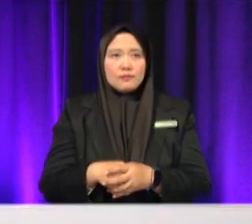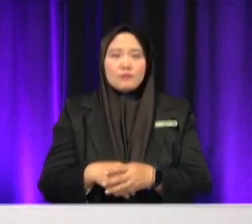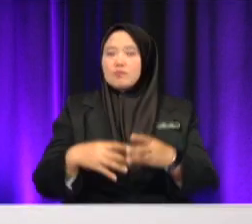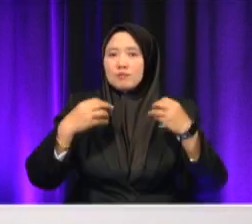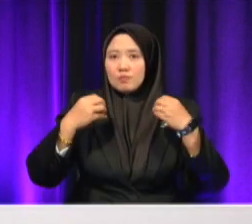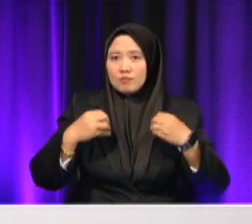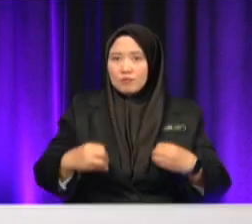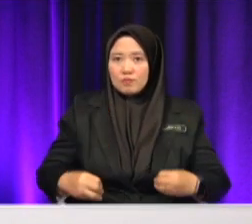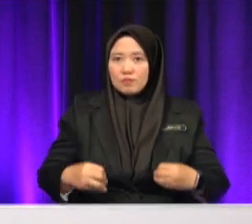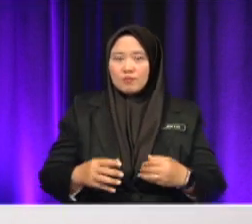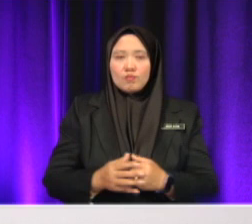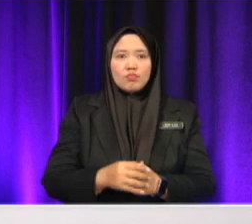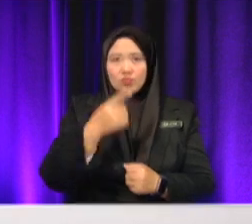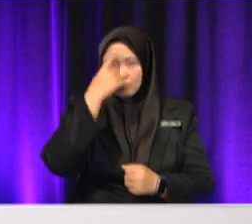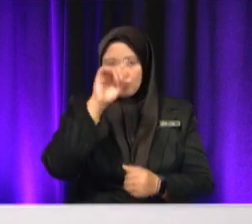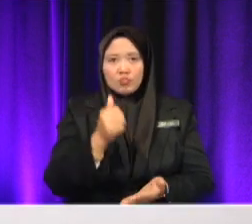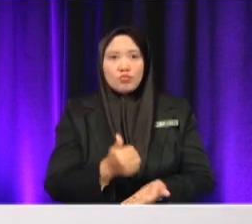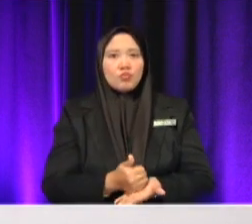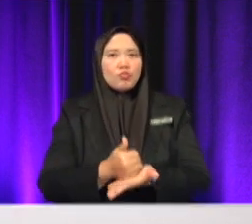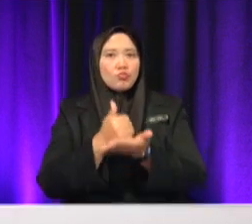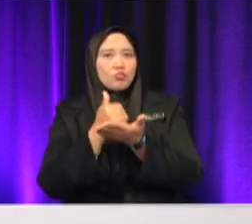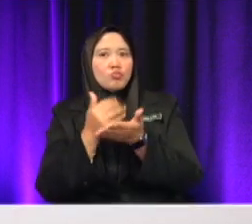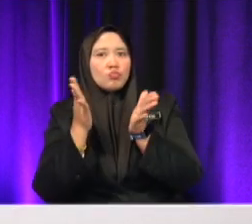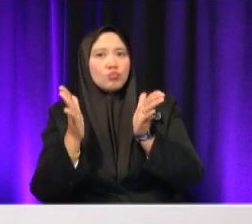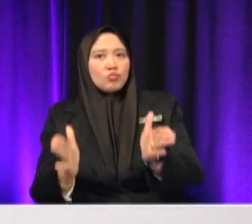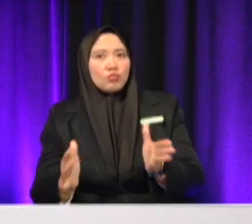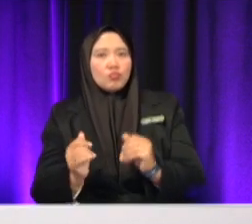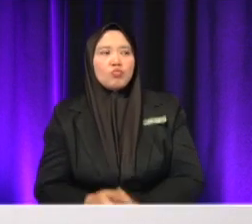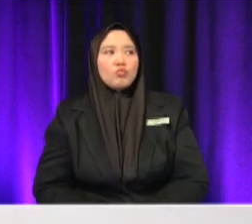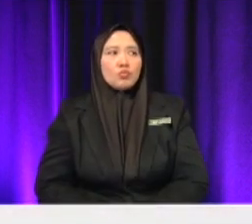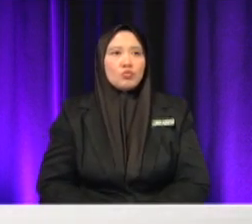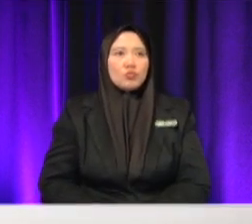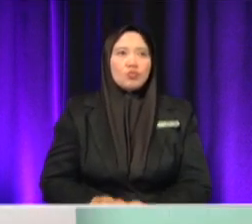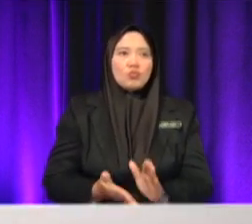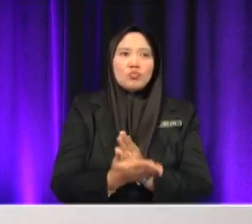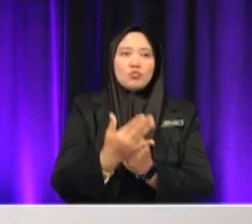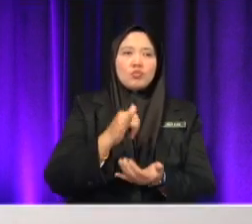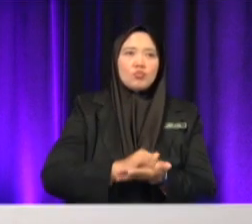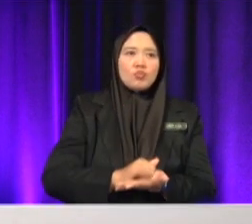of others? Okay, I think that's a good point indeed. So your answer, it would be D?